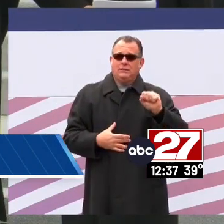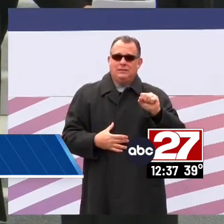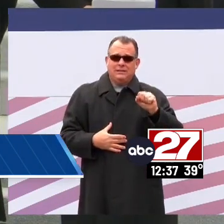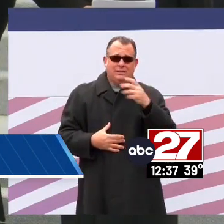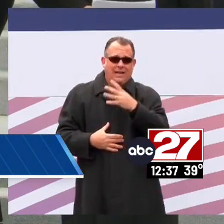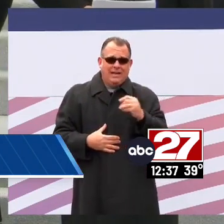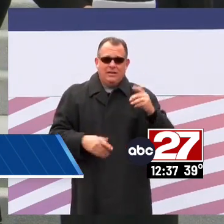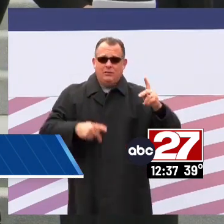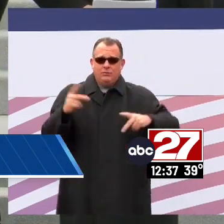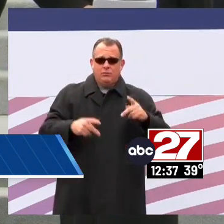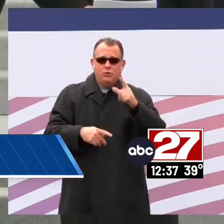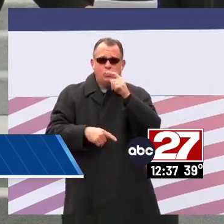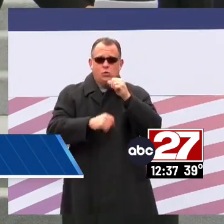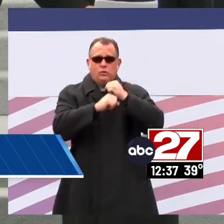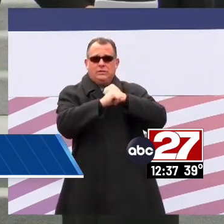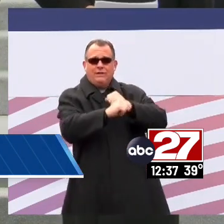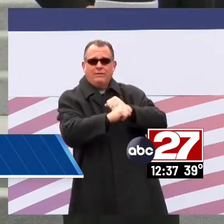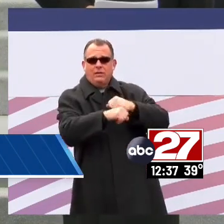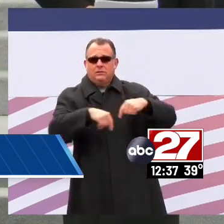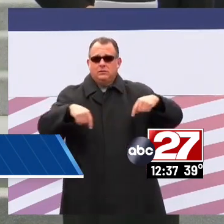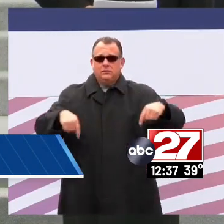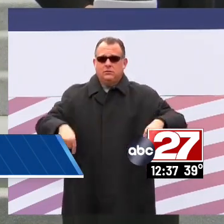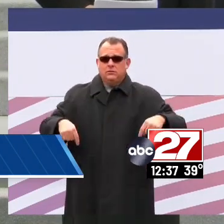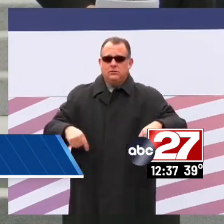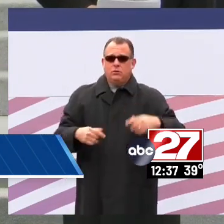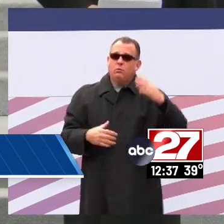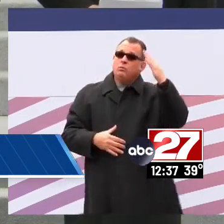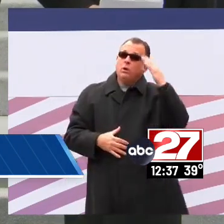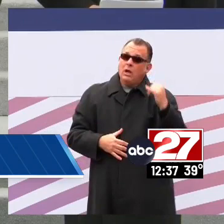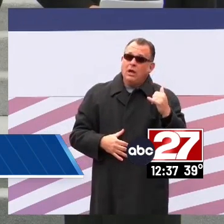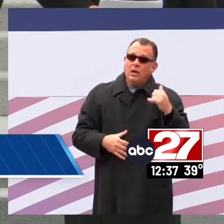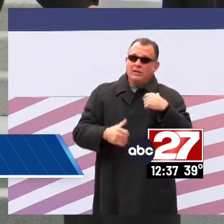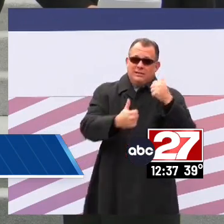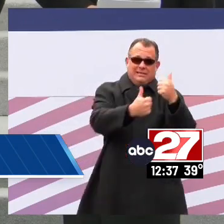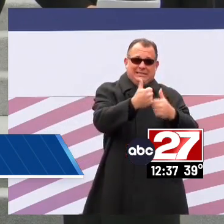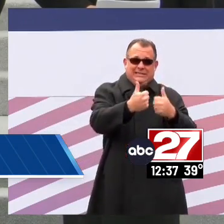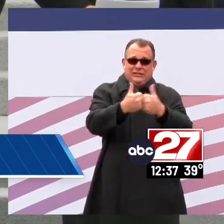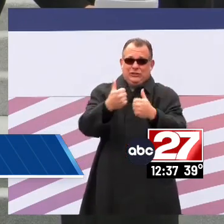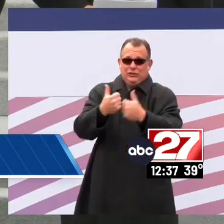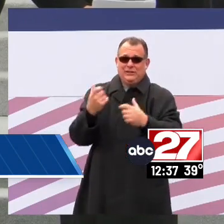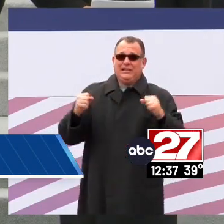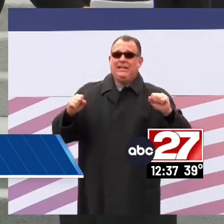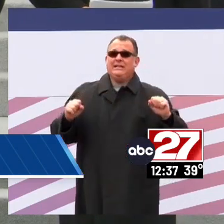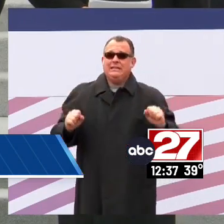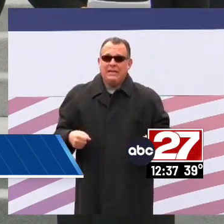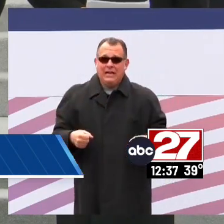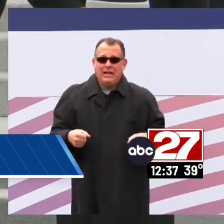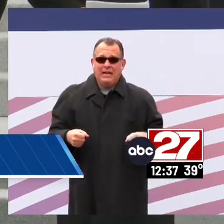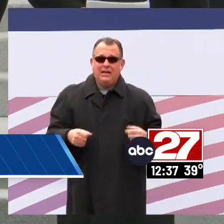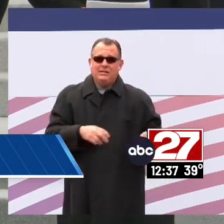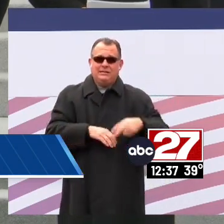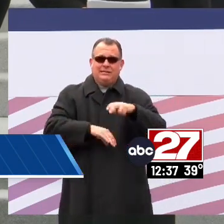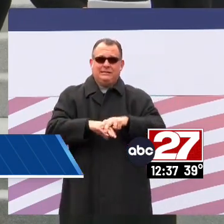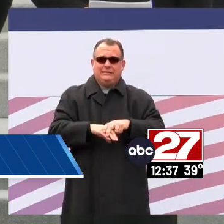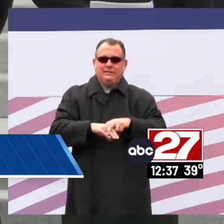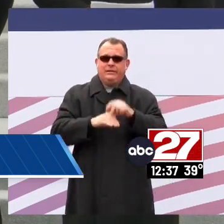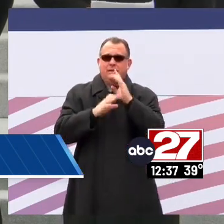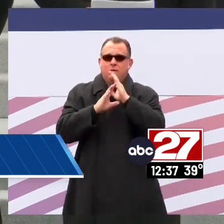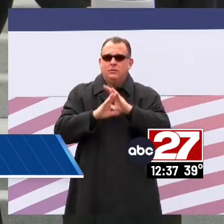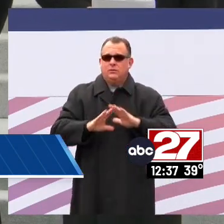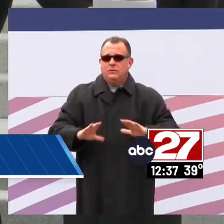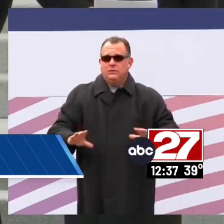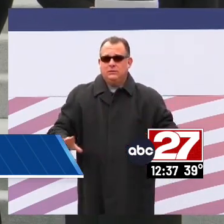defend her, so that each of us may one day sit under our own vine and our own fig